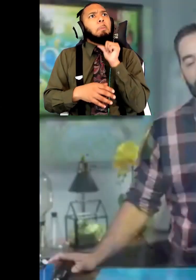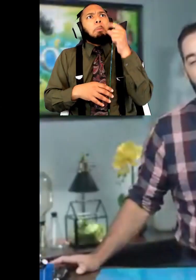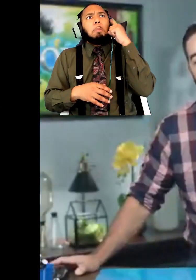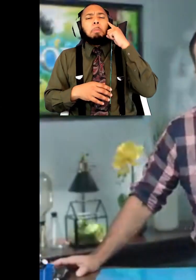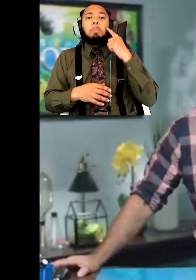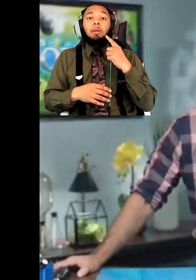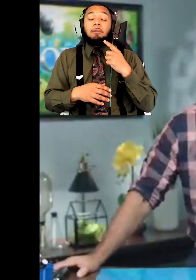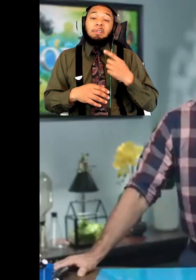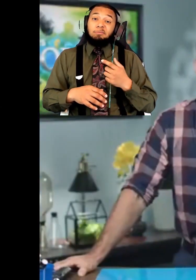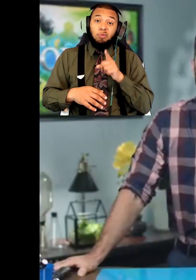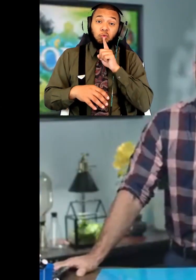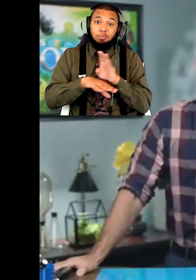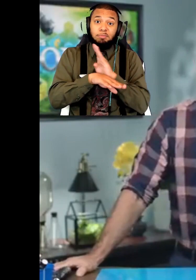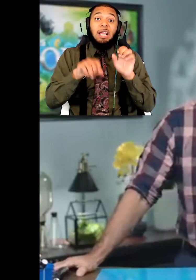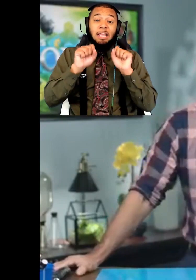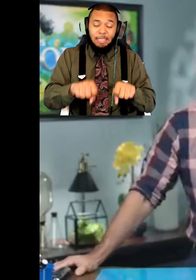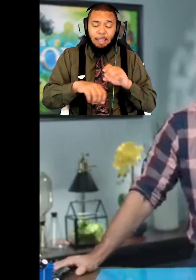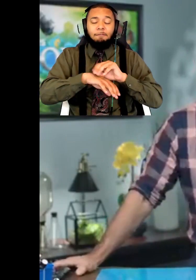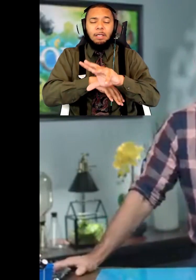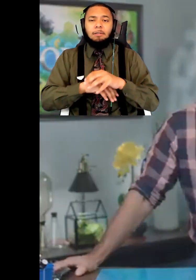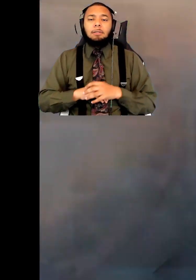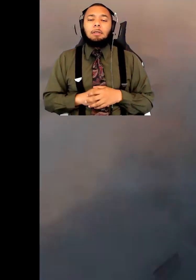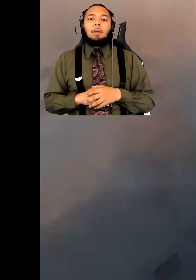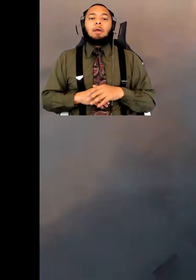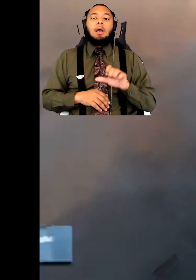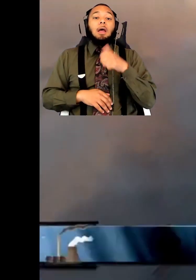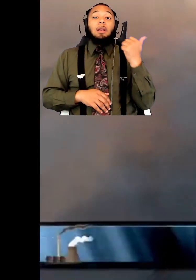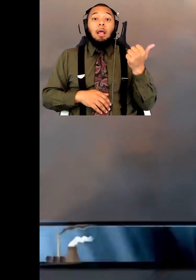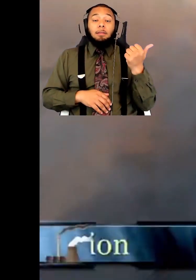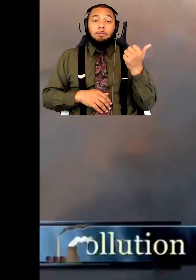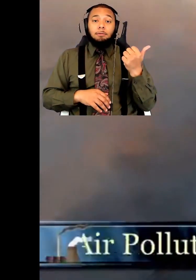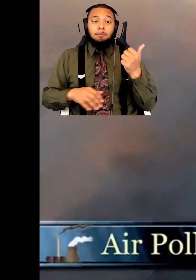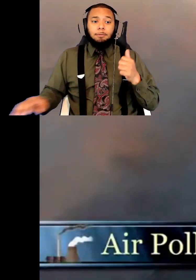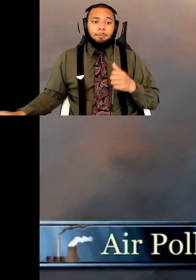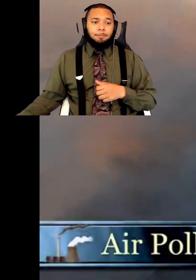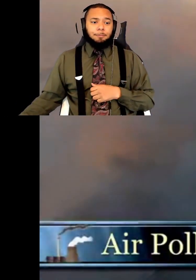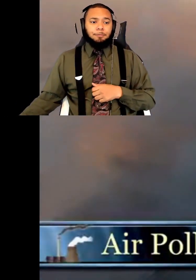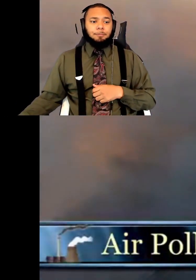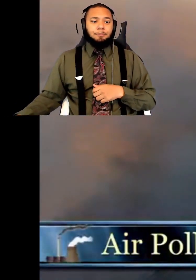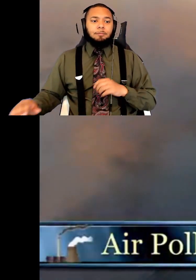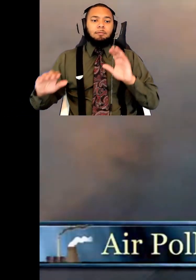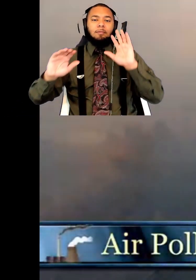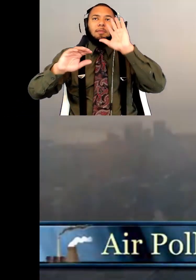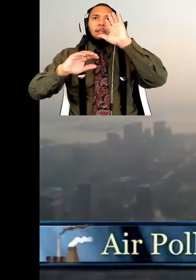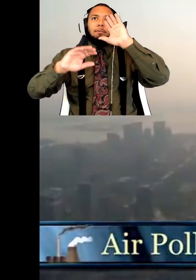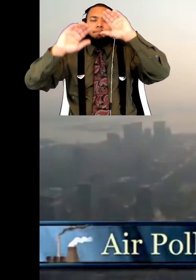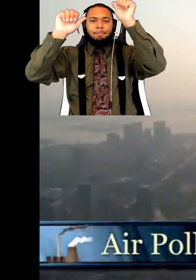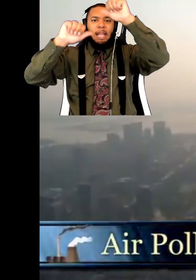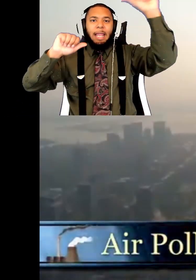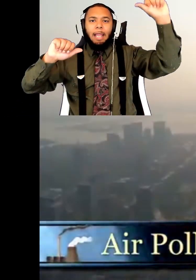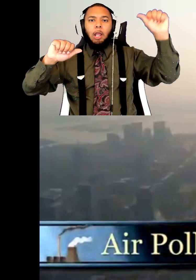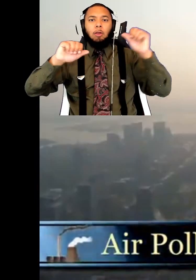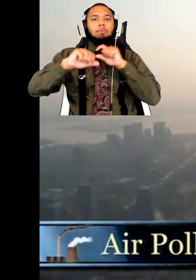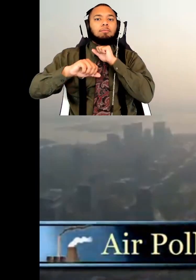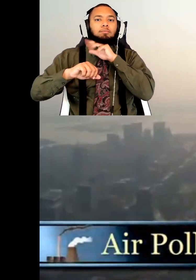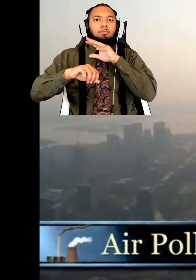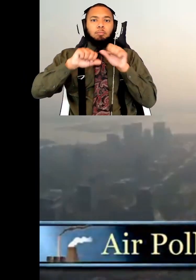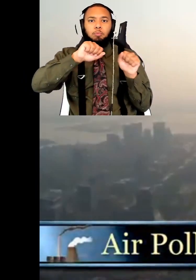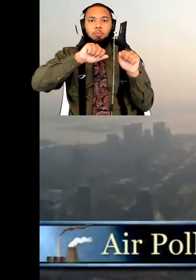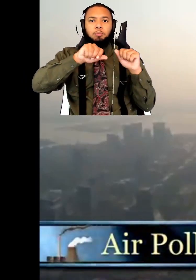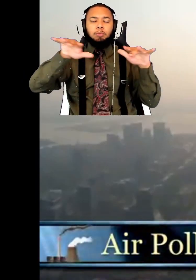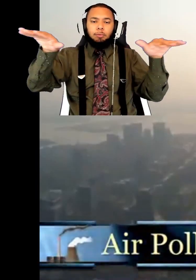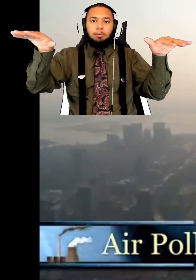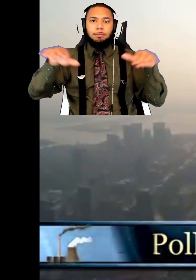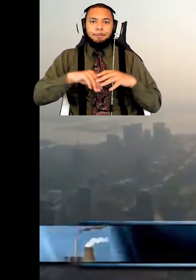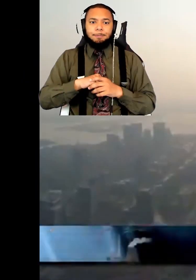pretty easily. Another area where we have to worry about pollution is in the air. Air pollution, we see it all the time in, smog, and